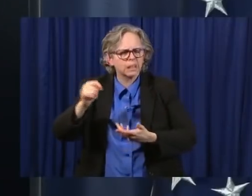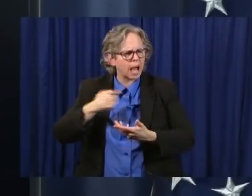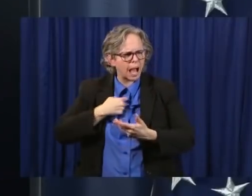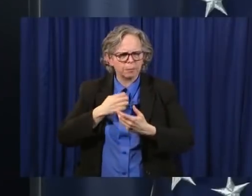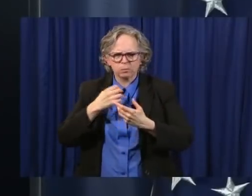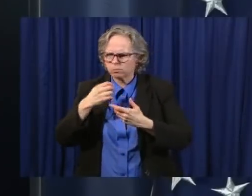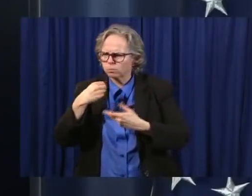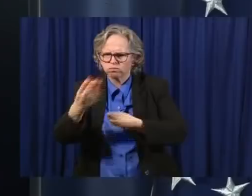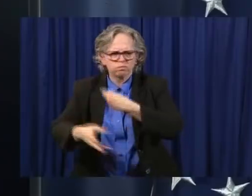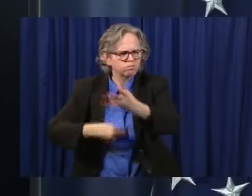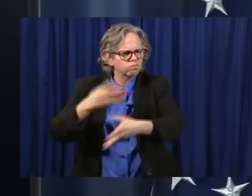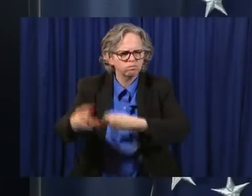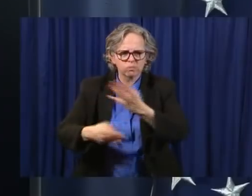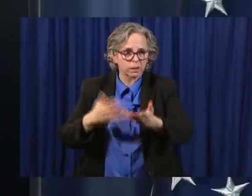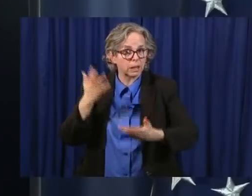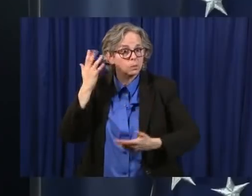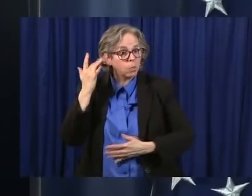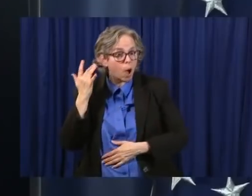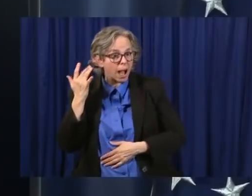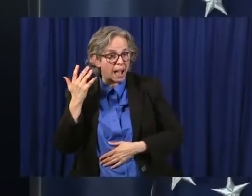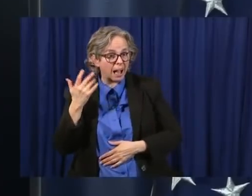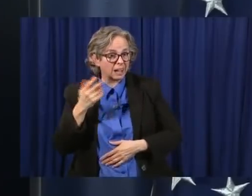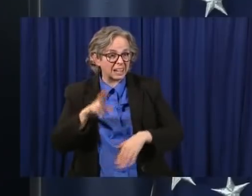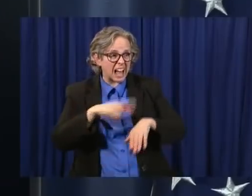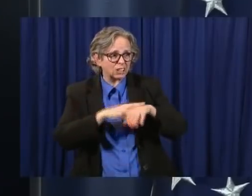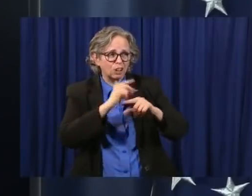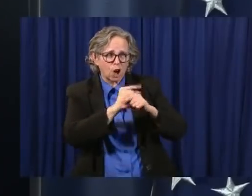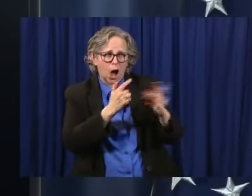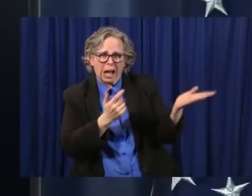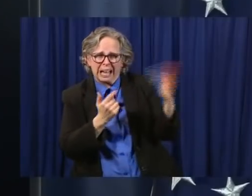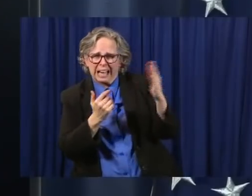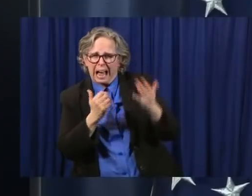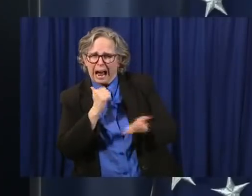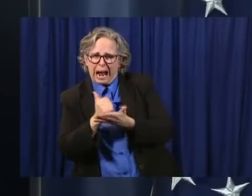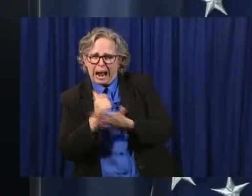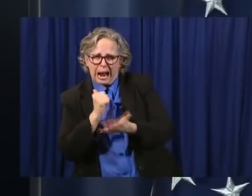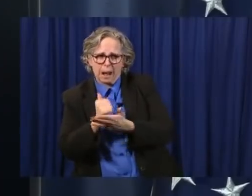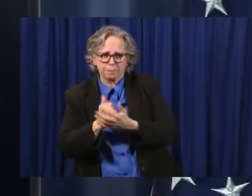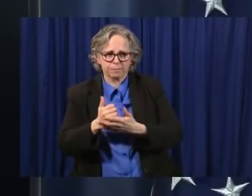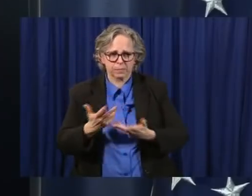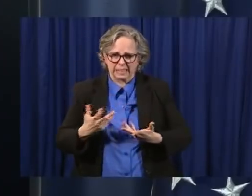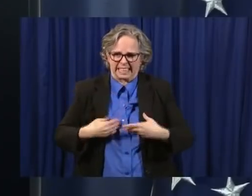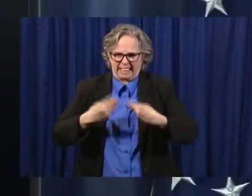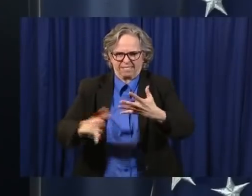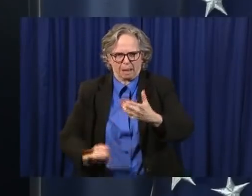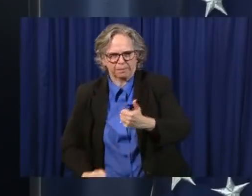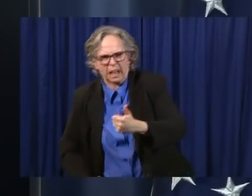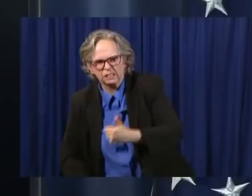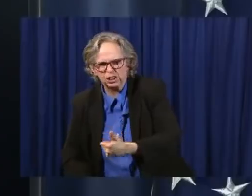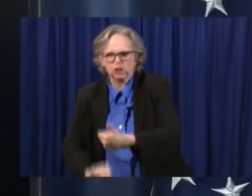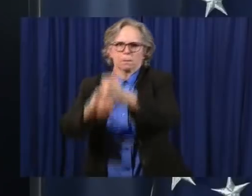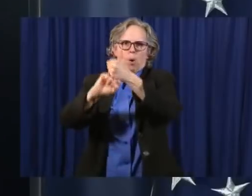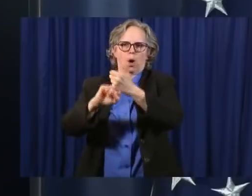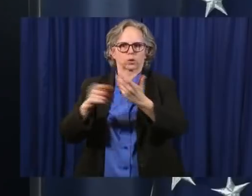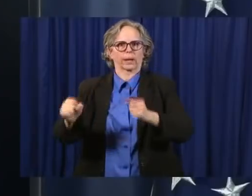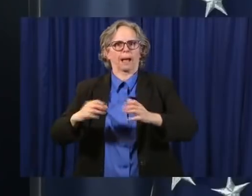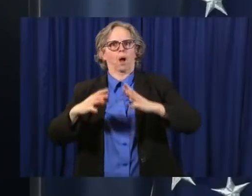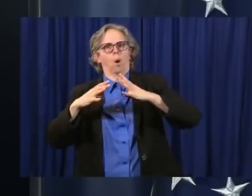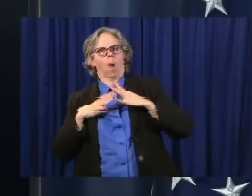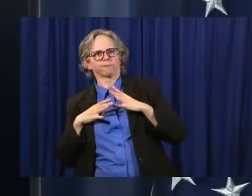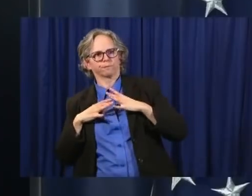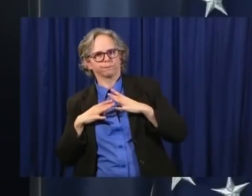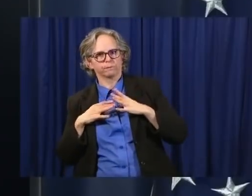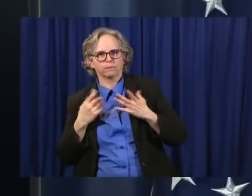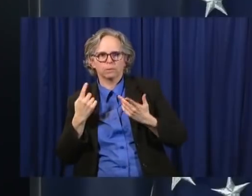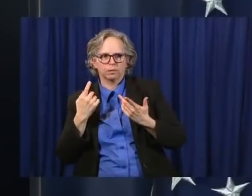Guard's medics to help us so that we can, give our people some relief. But We use the National Guard to assist us. We use the